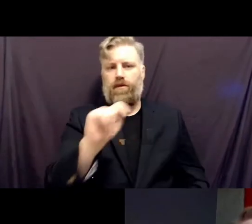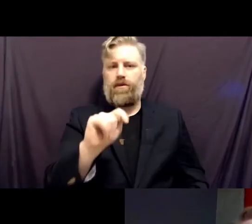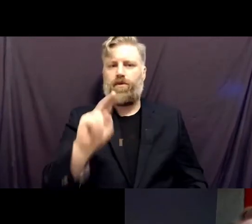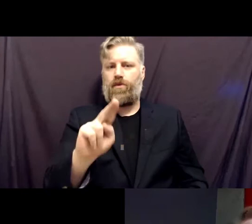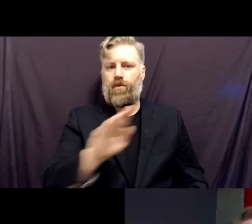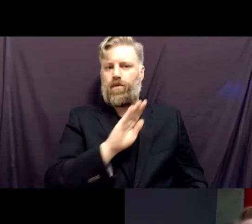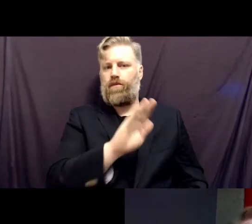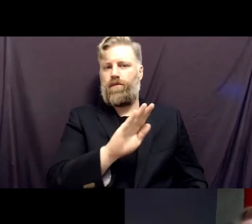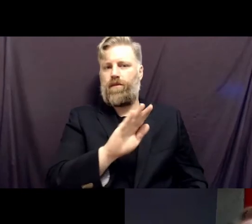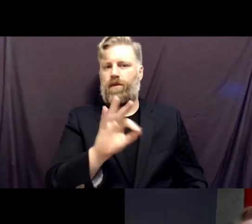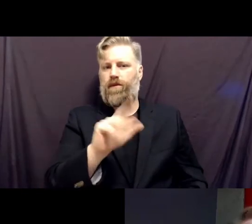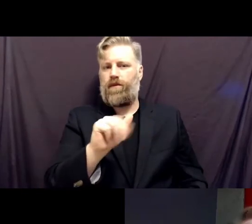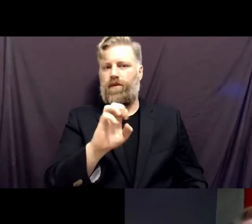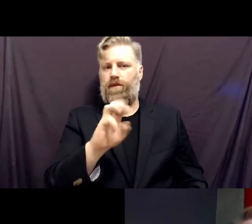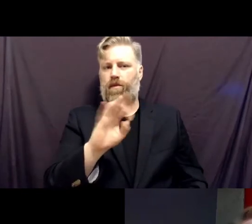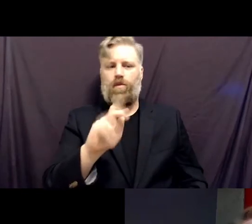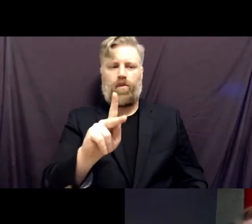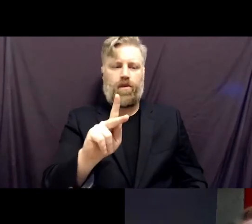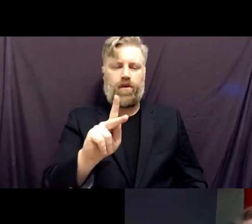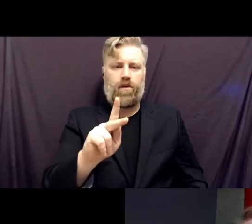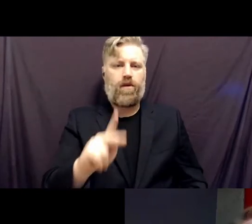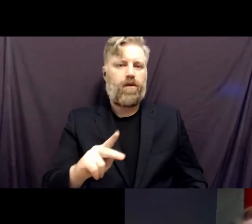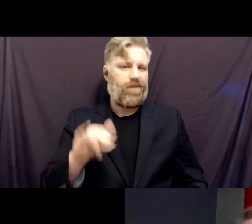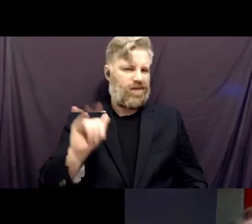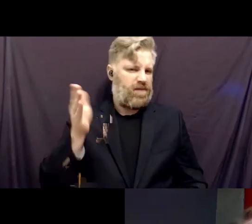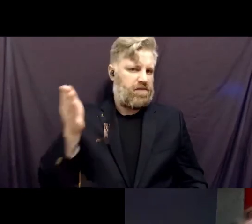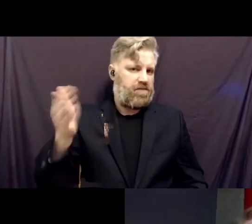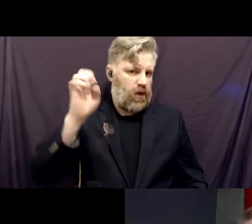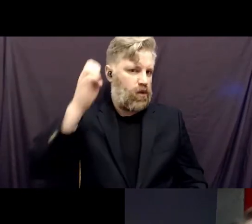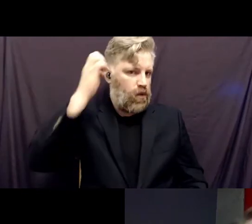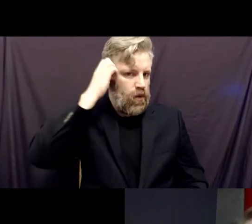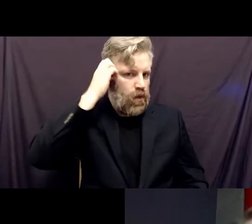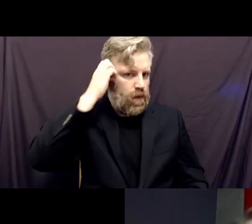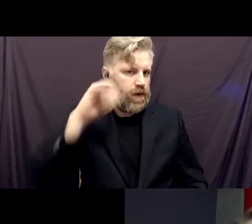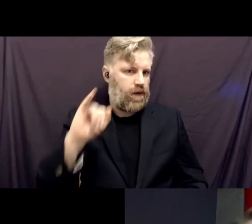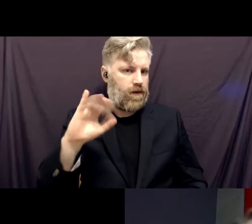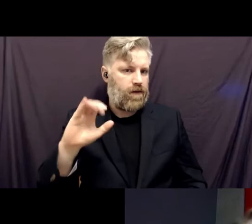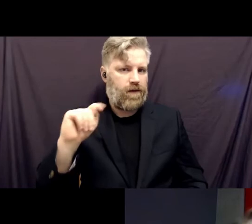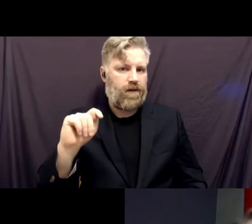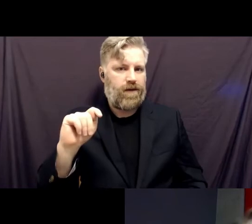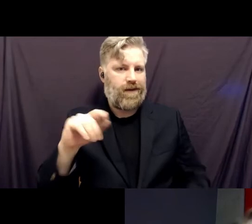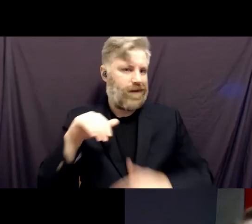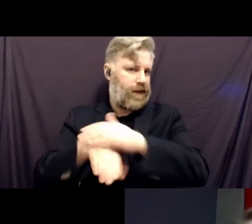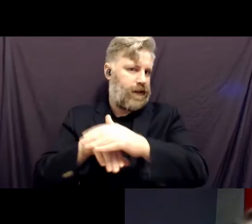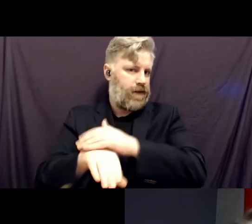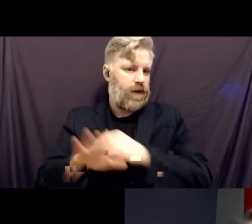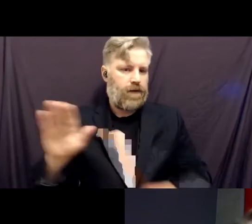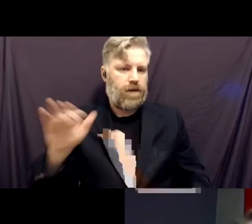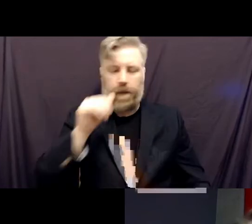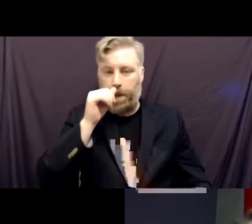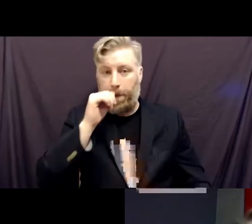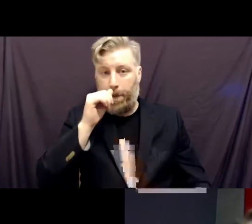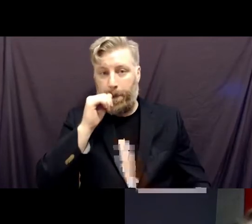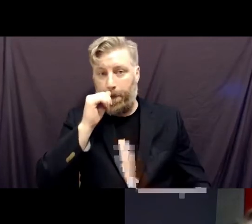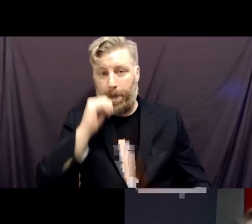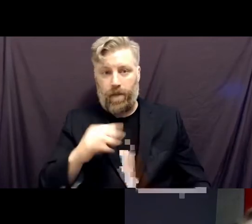Regional Initiative of Europe on ICT accessibility. And of course,